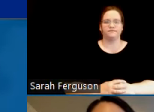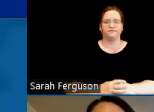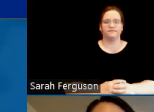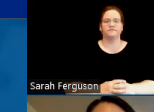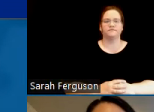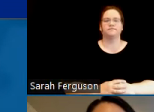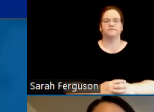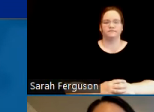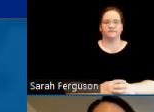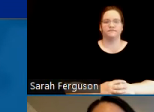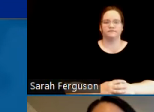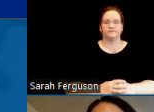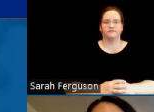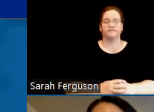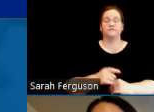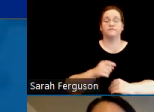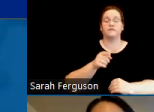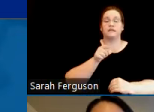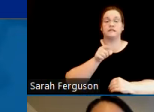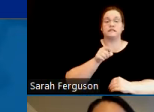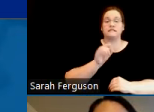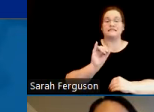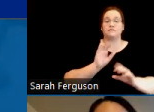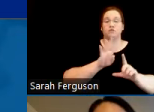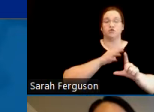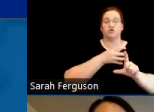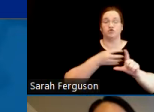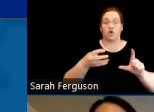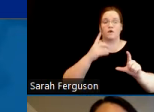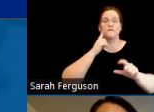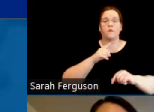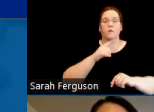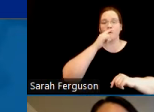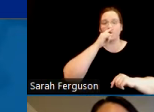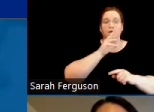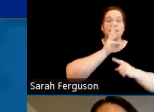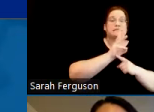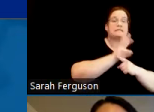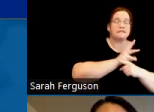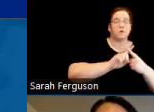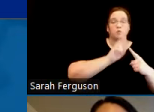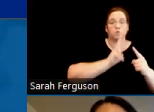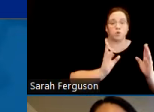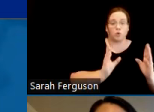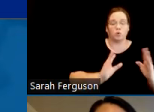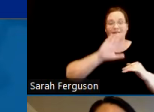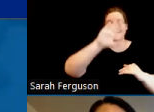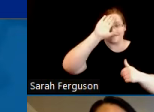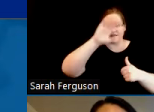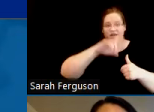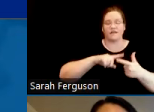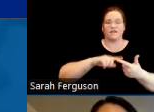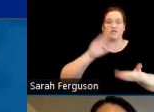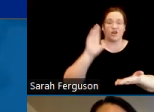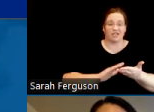This is a similar chart, but this is for the kids 6 months to 2 years. They looked at fever, decreased